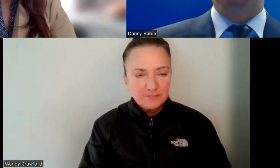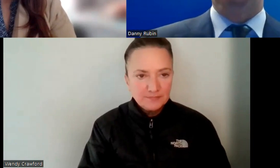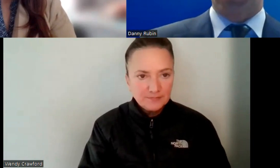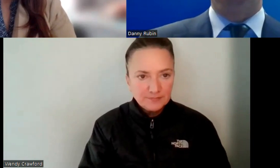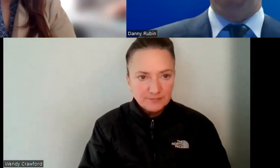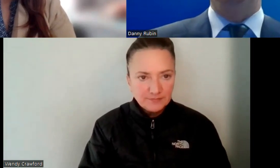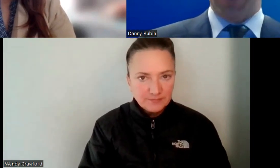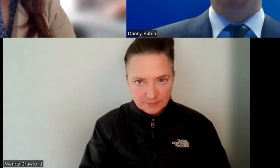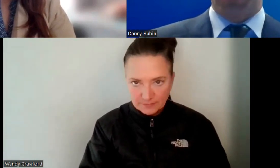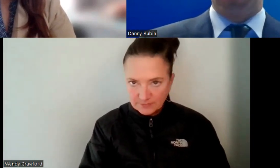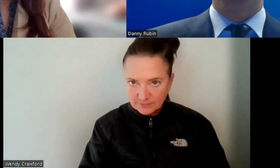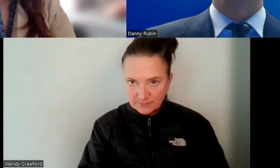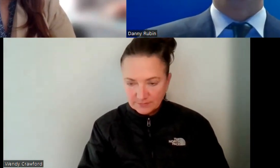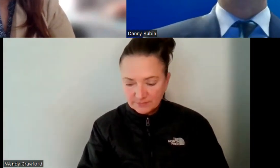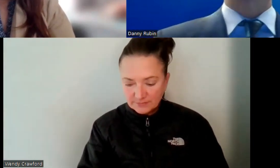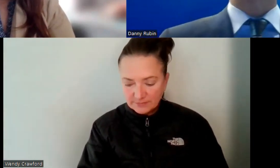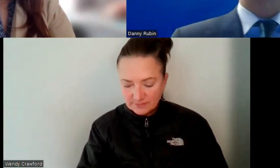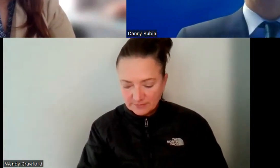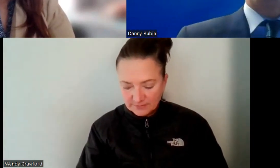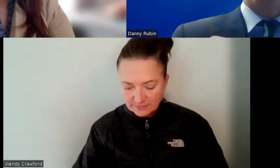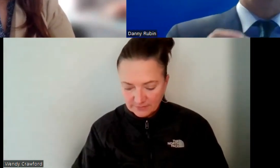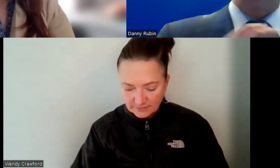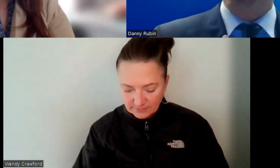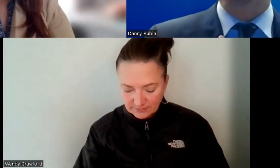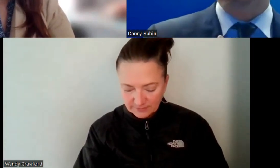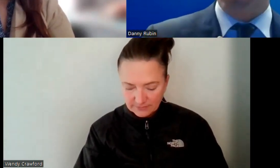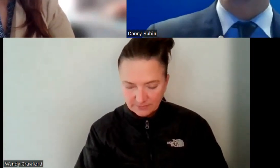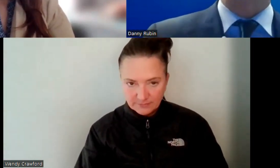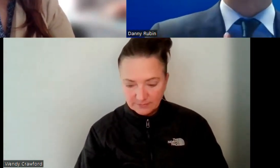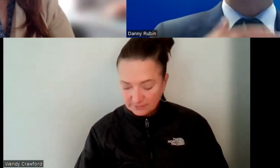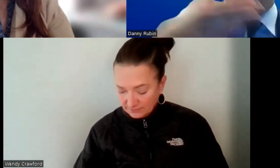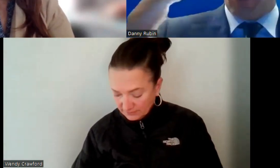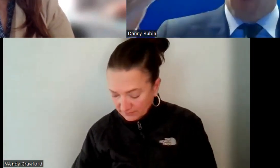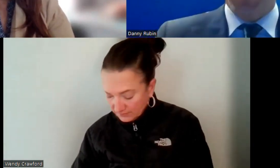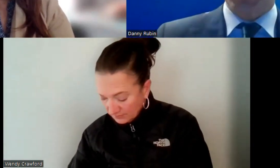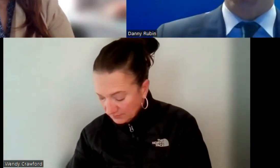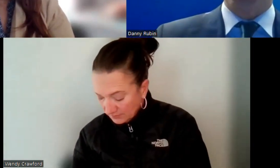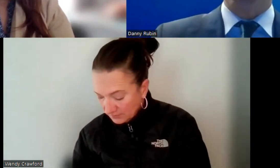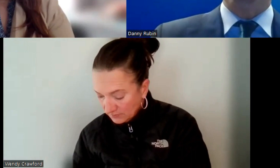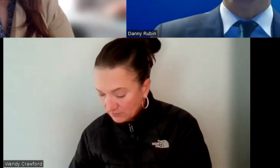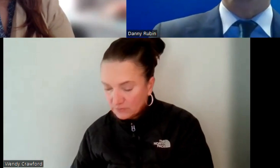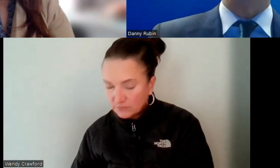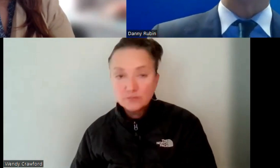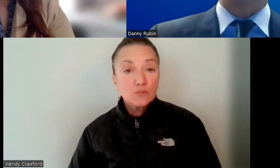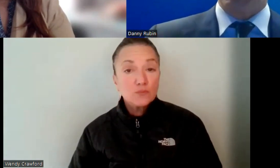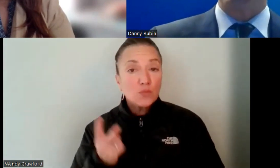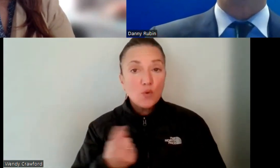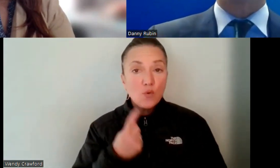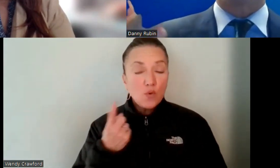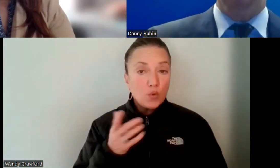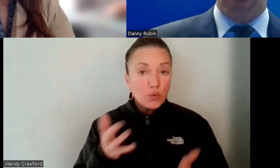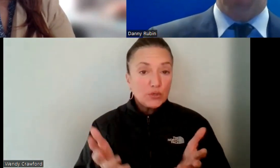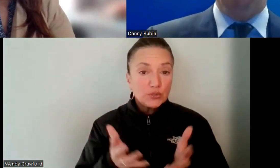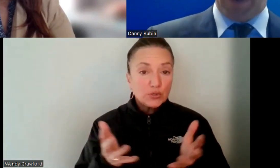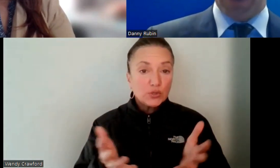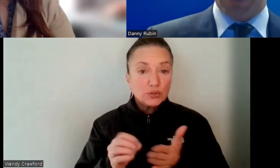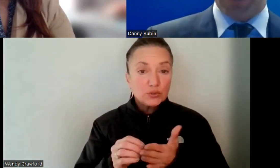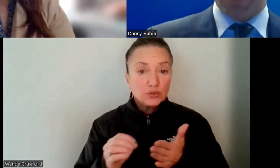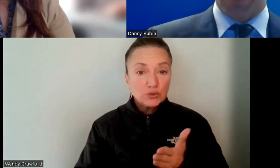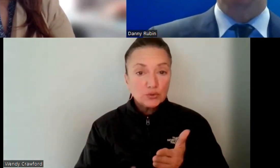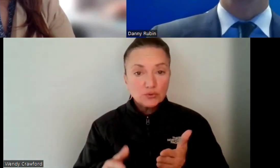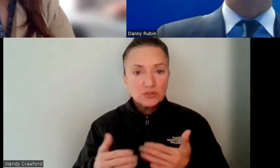asking questions in our live session. Okay. So what I'm going to do now is what we always encourage students to do, which is to ask